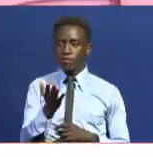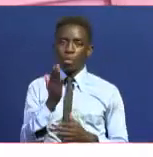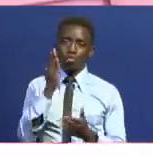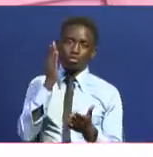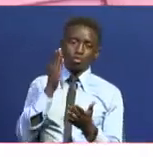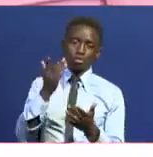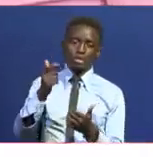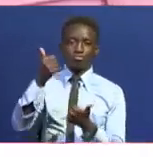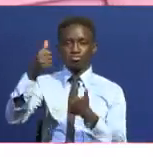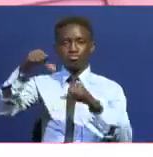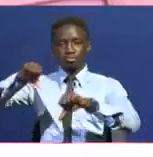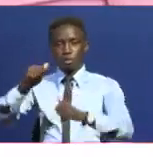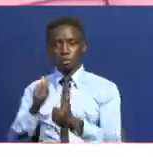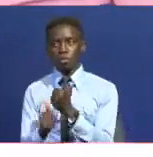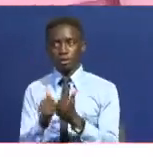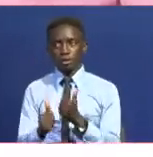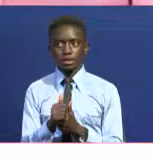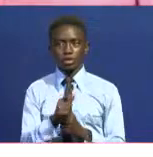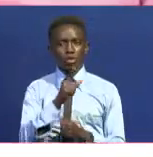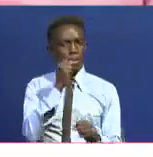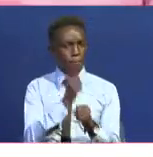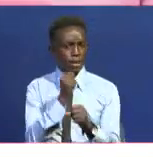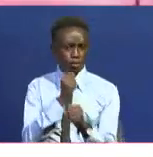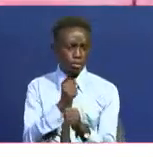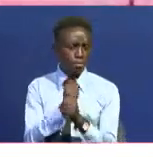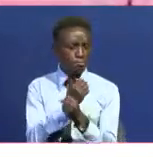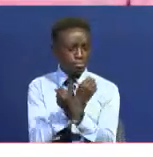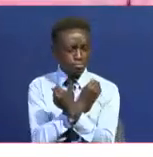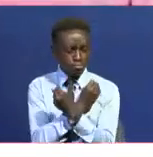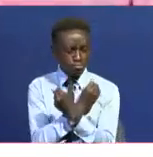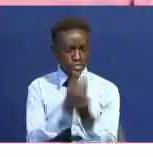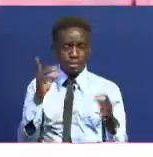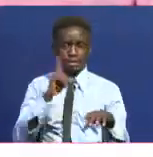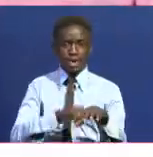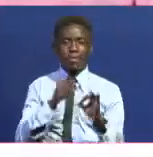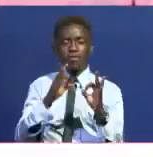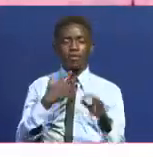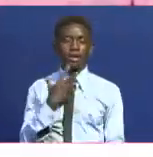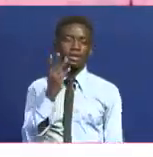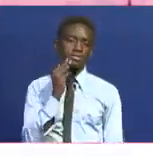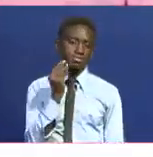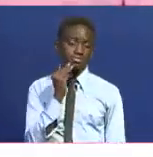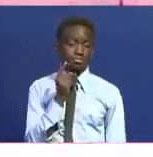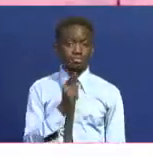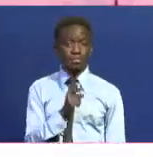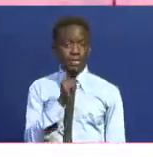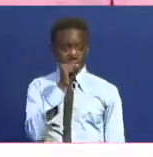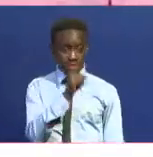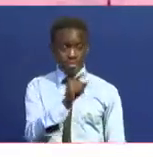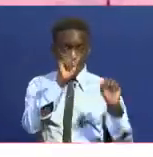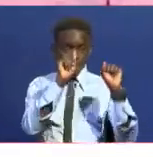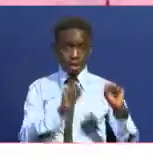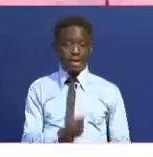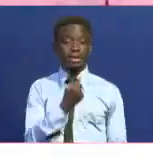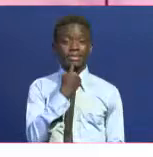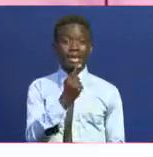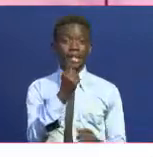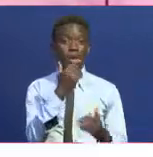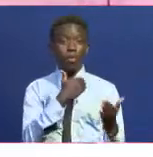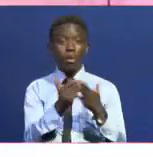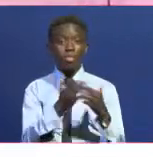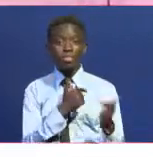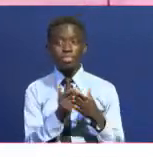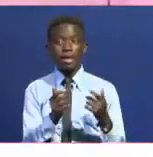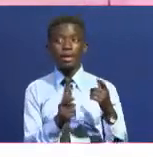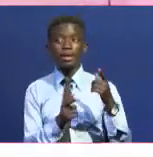scaring sound? Yes, and you must do it many times so that you can compare. Yeah. So this can instantly tell you whether the concrete in that building, concrete mm-hmm. is